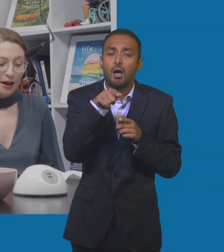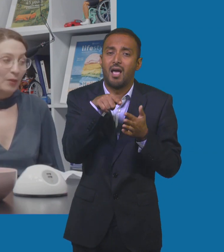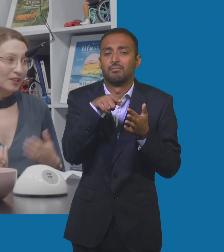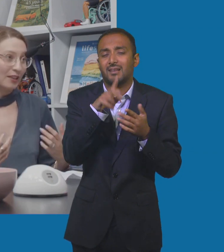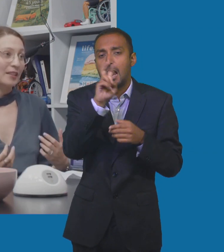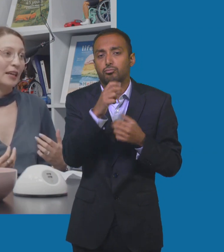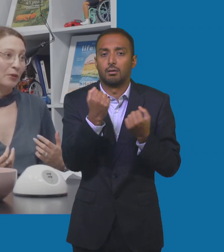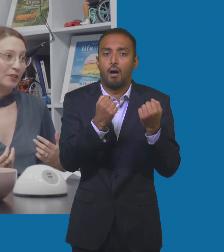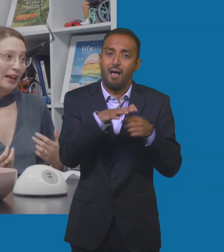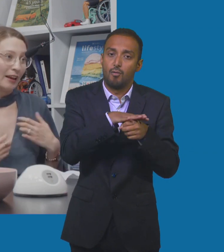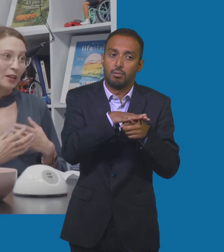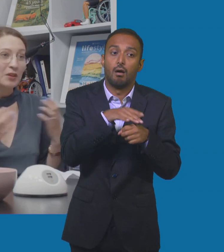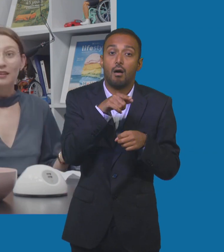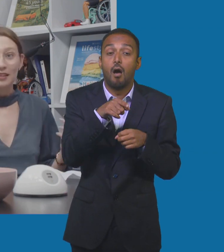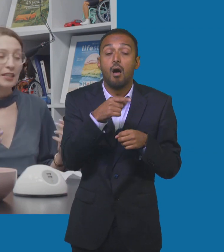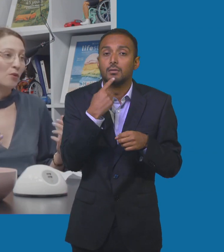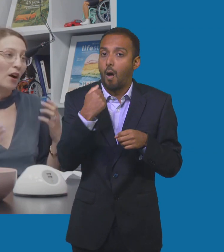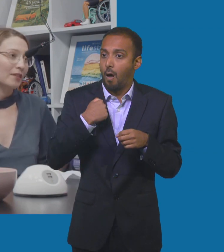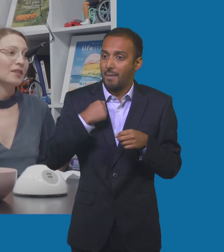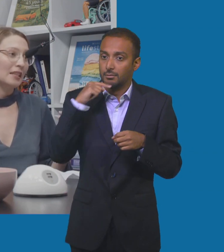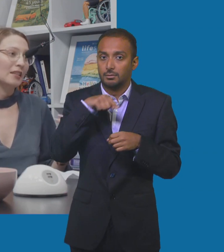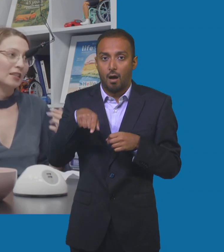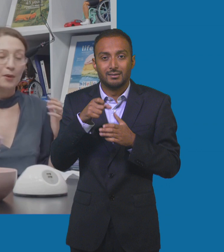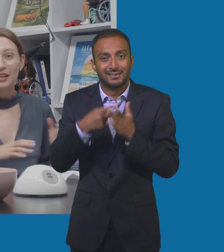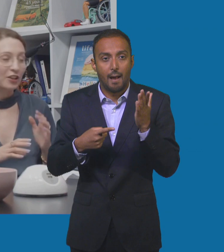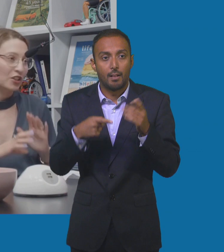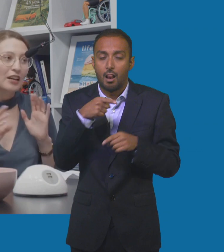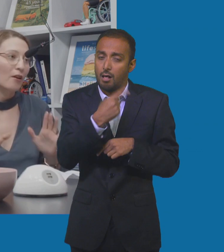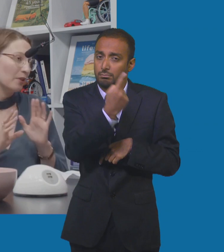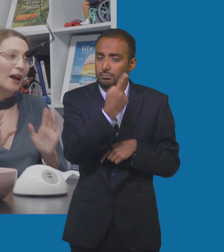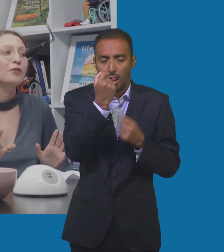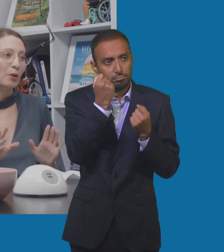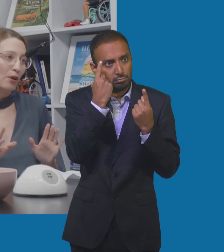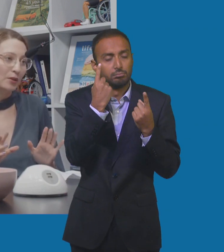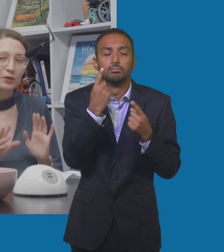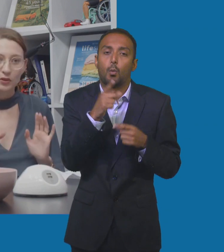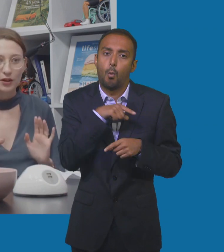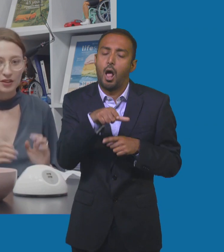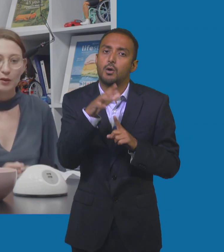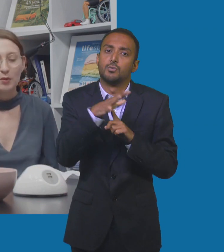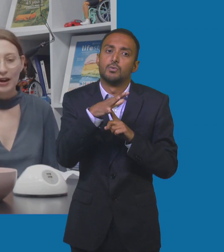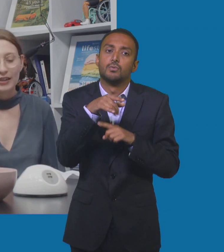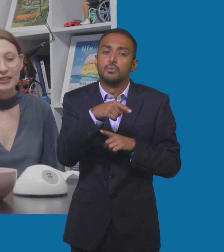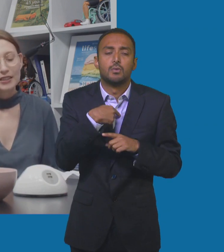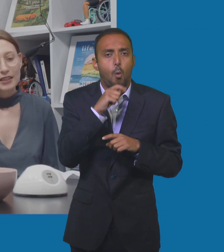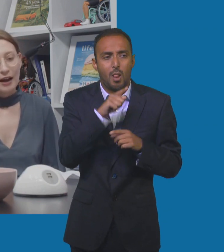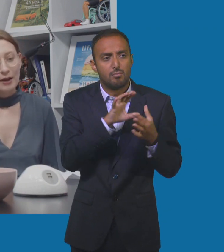said, well, my son is disabled, and I can immediately see why this is needed. Yes. I'm going to get in touch with everyone possible to talk to them about it.